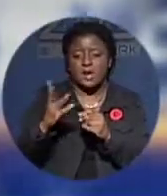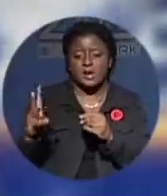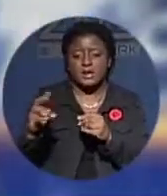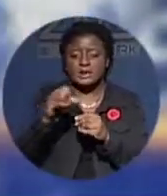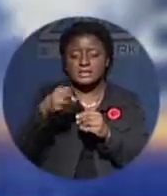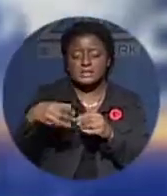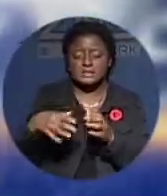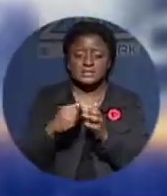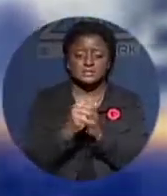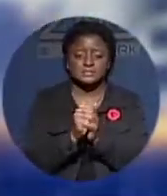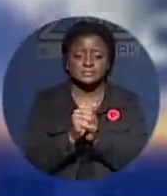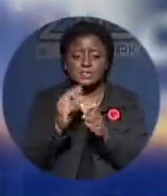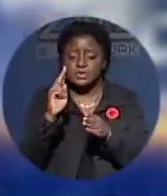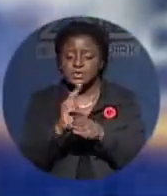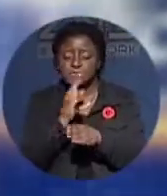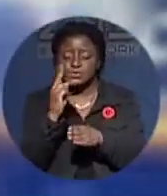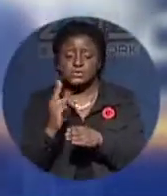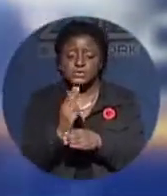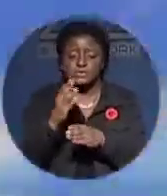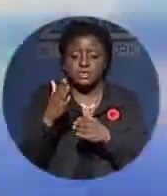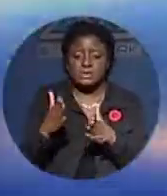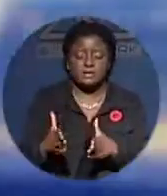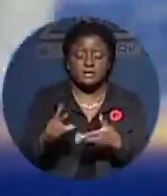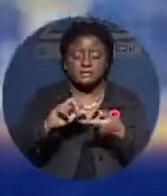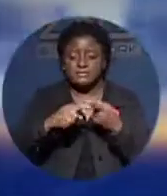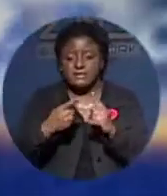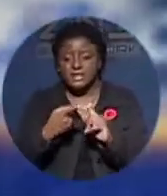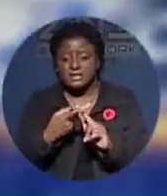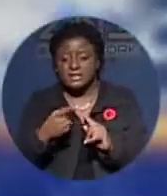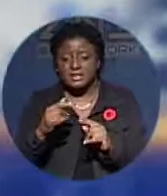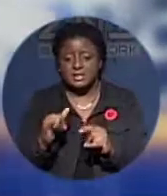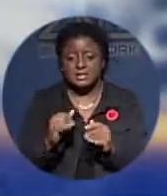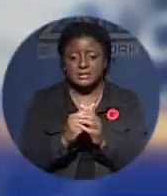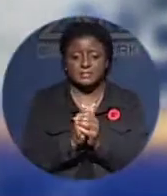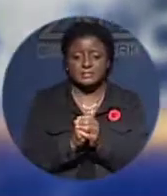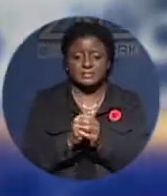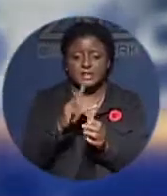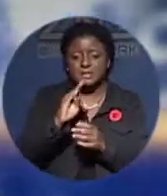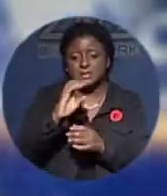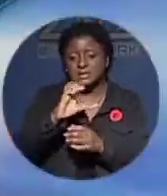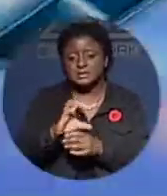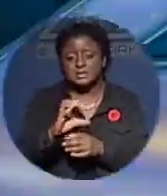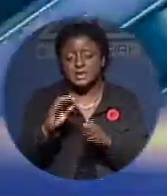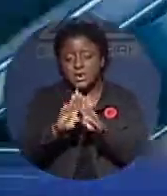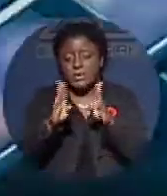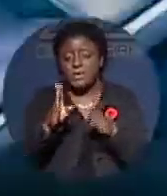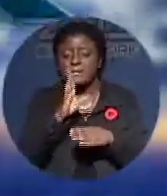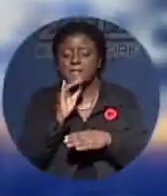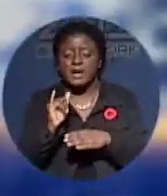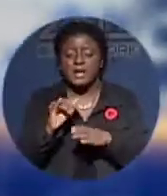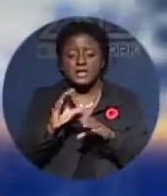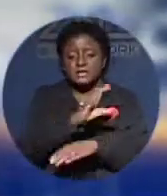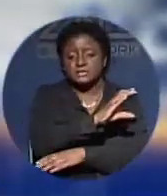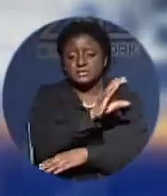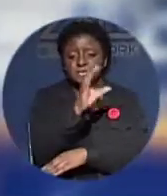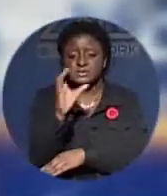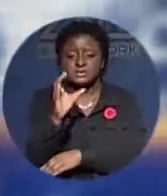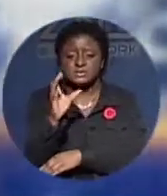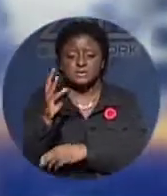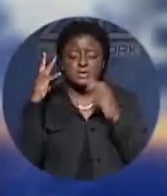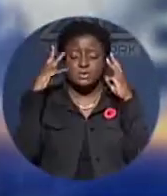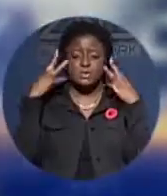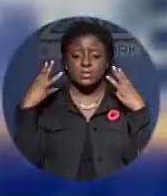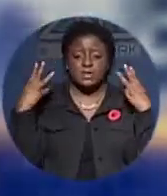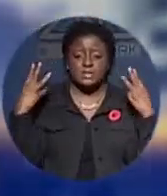modern, user-friendly, and interactive features. BTC hopes to open their flagship store by Christmas. The Wendy's franchise